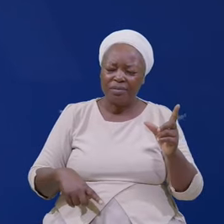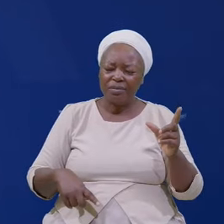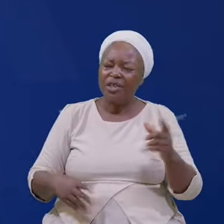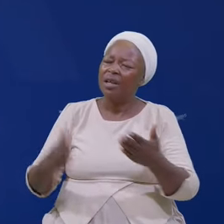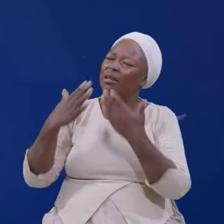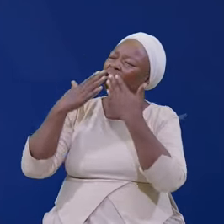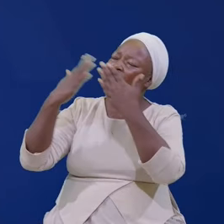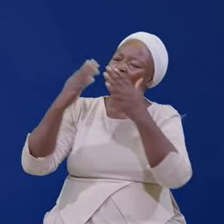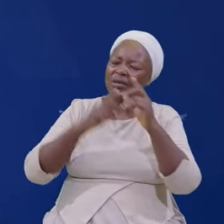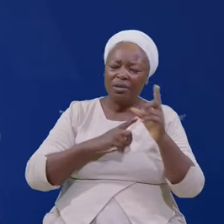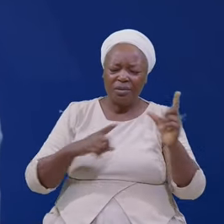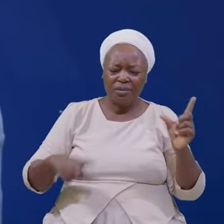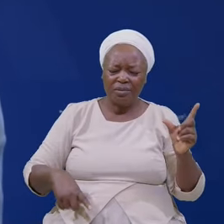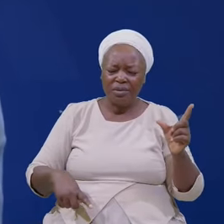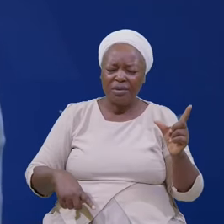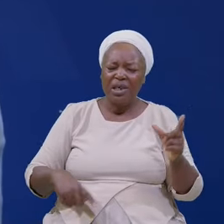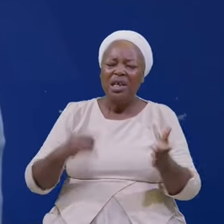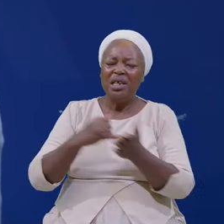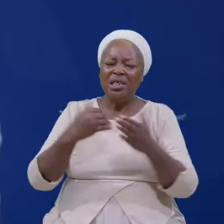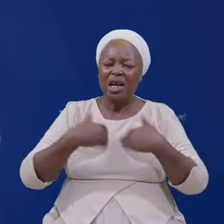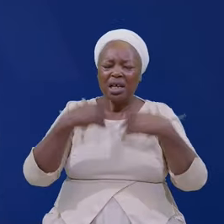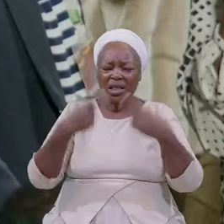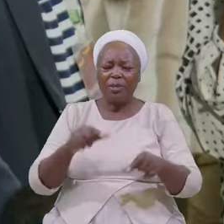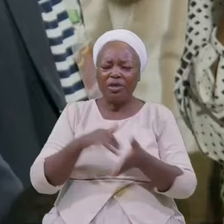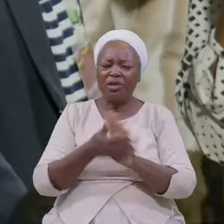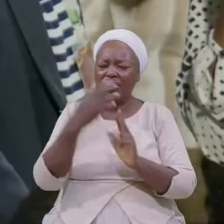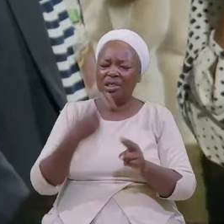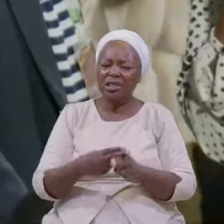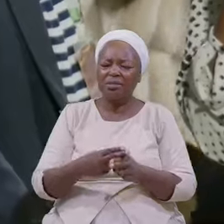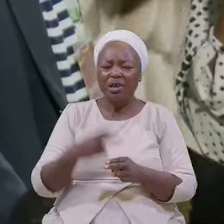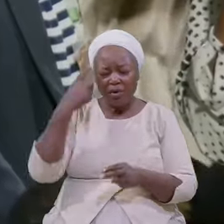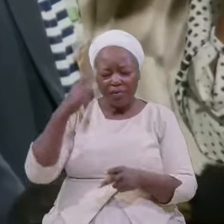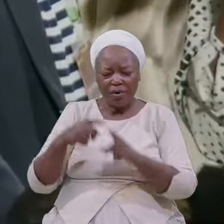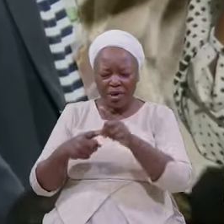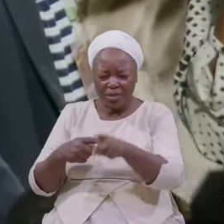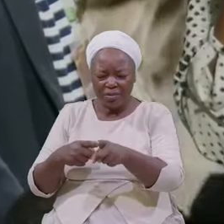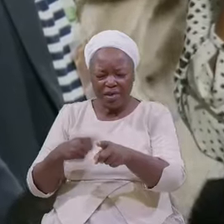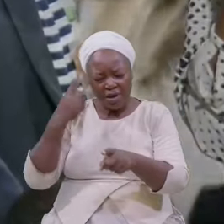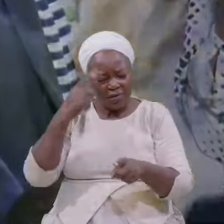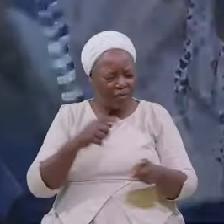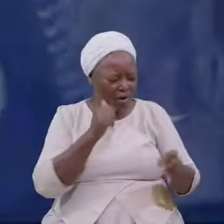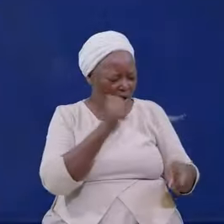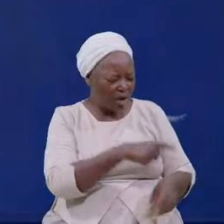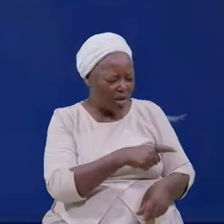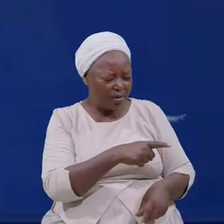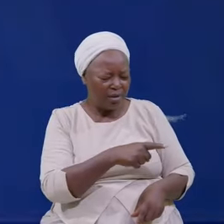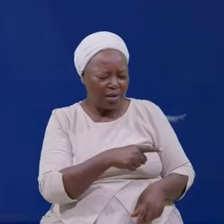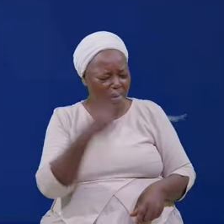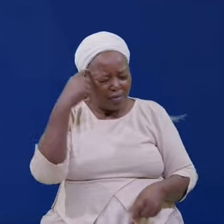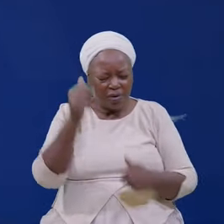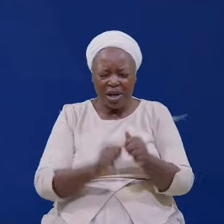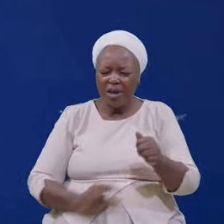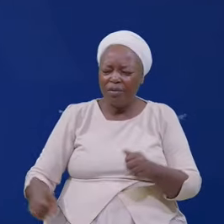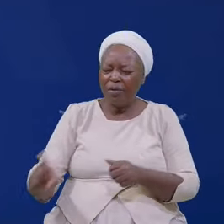you, Lord. Merci, Seigneur. It is done. C'est fait. For him. For her, for elle, for everyone